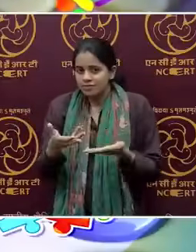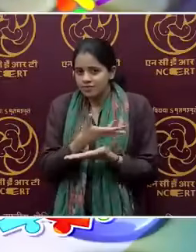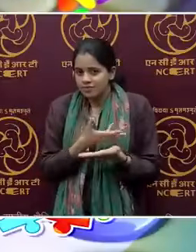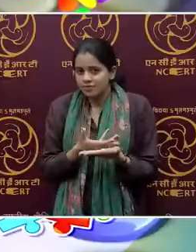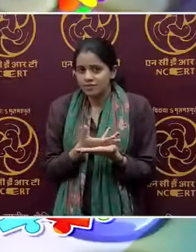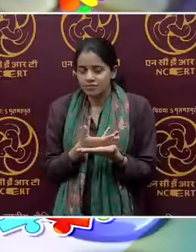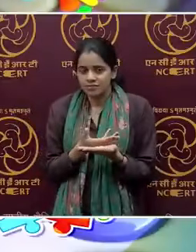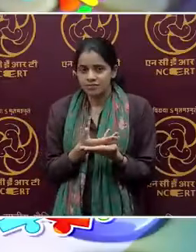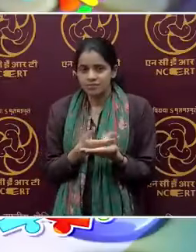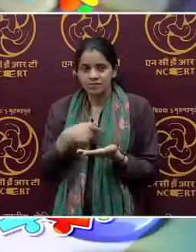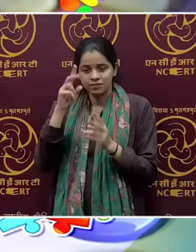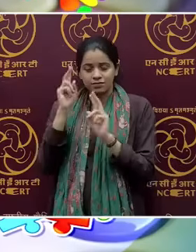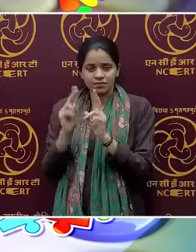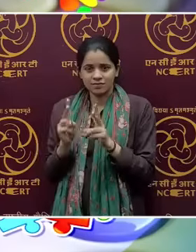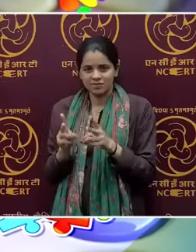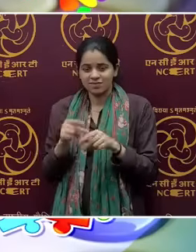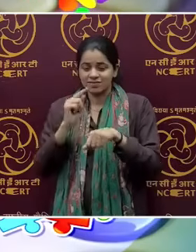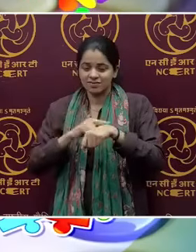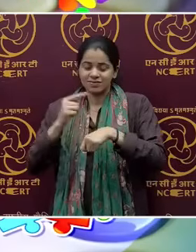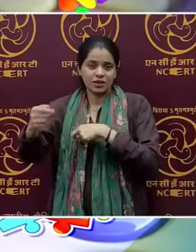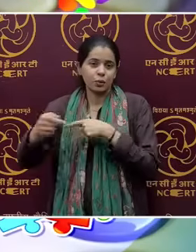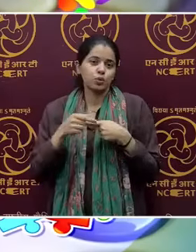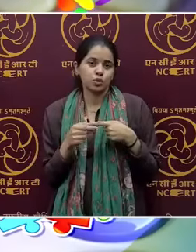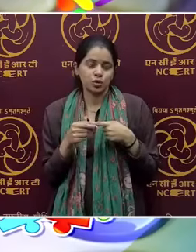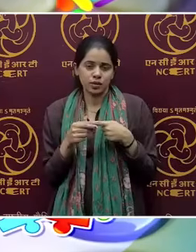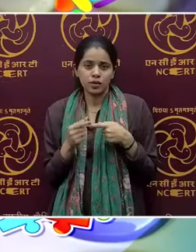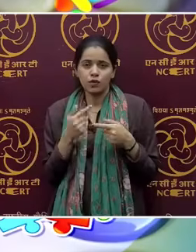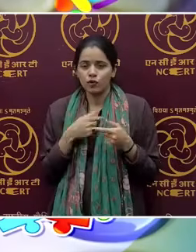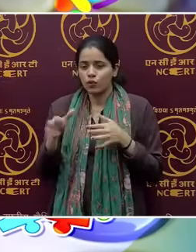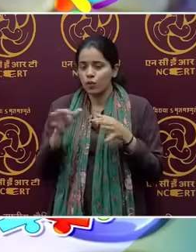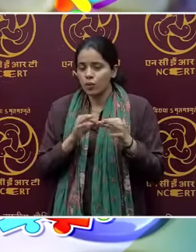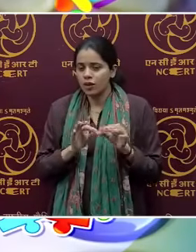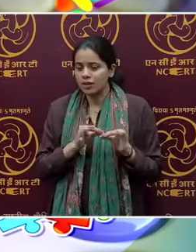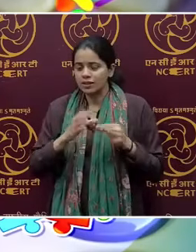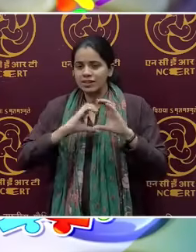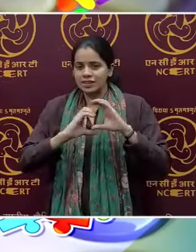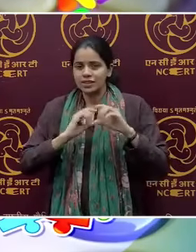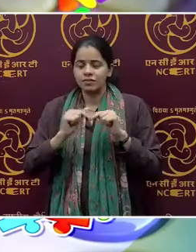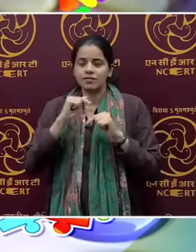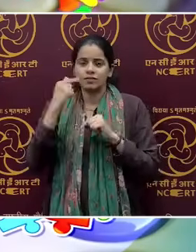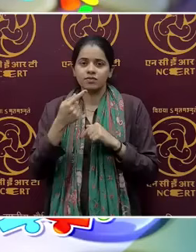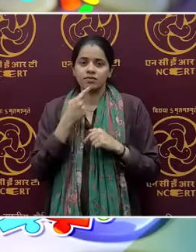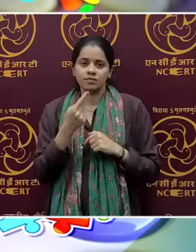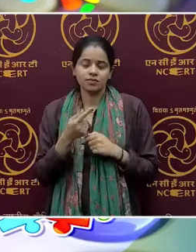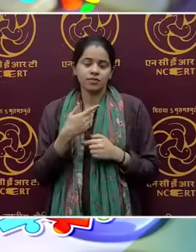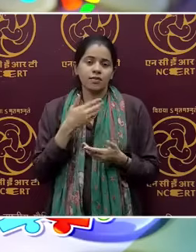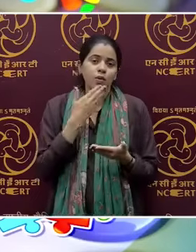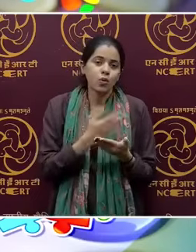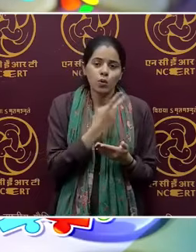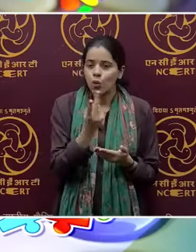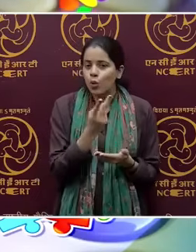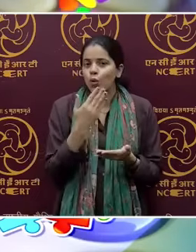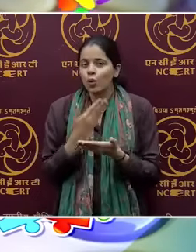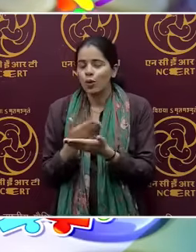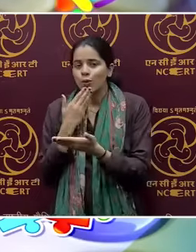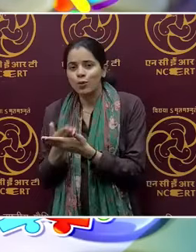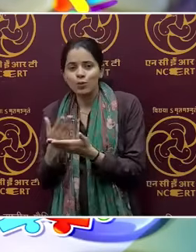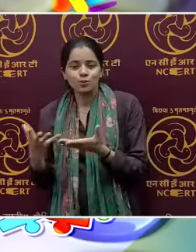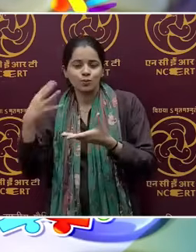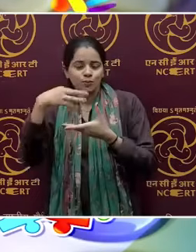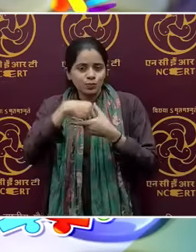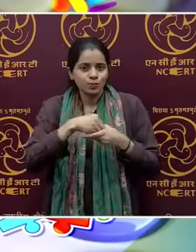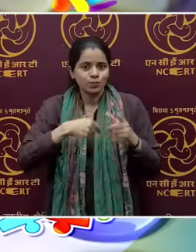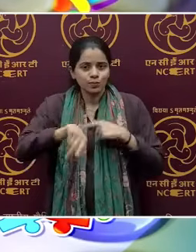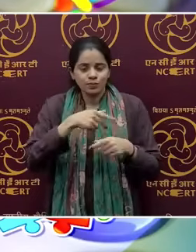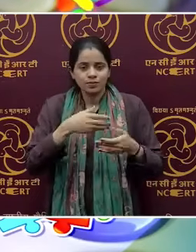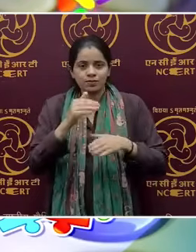of things remaining, but due to time constraint, we won't be able to take this conversation ahead. But I would like to thank both of you for your contribution